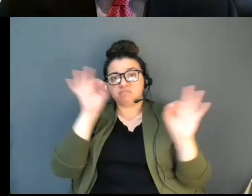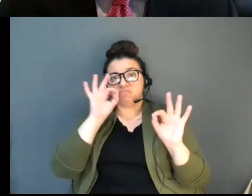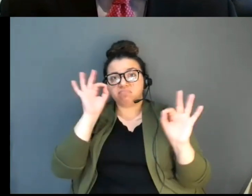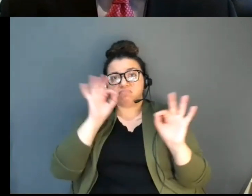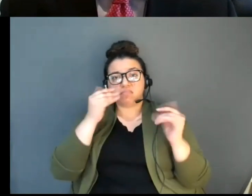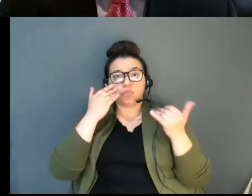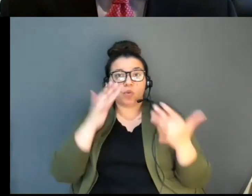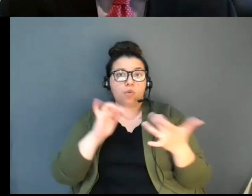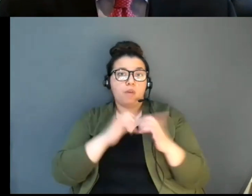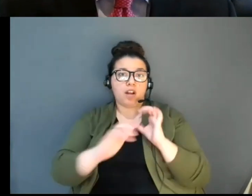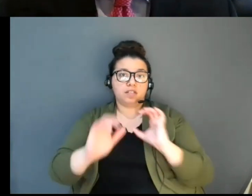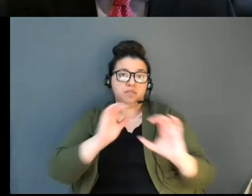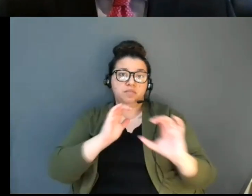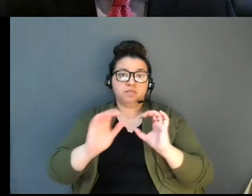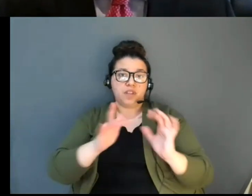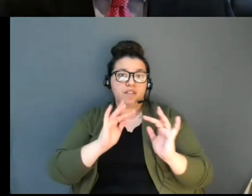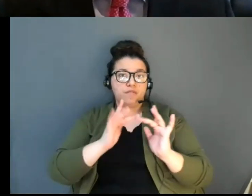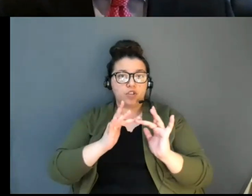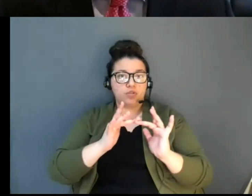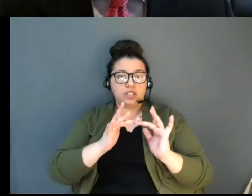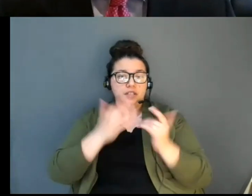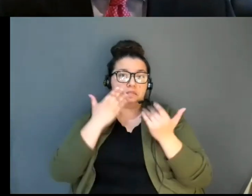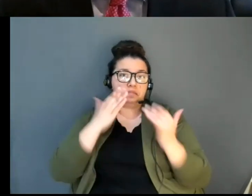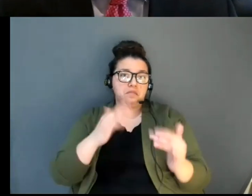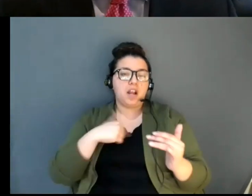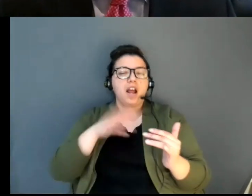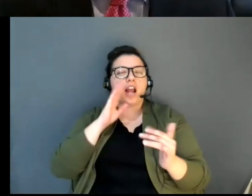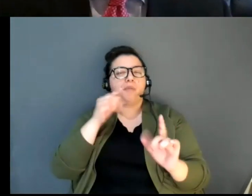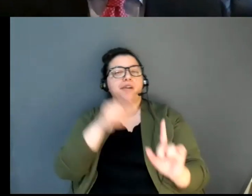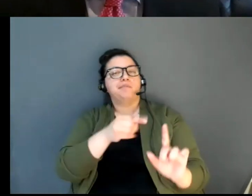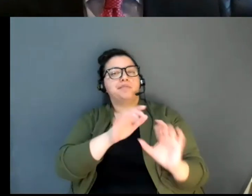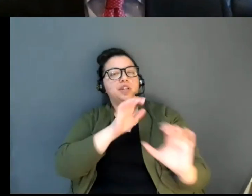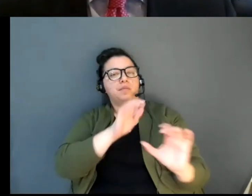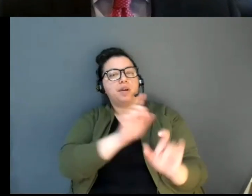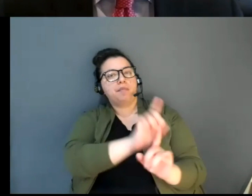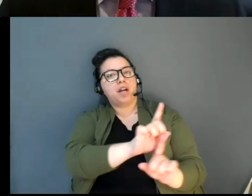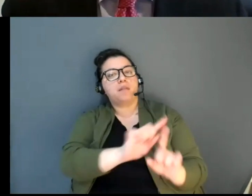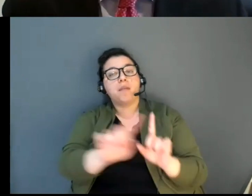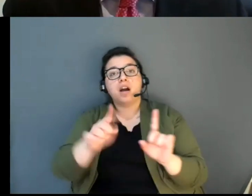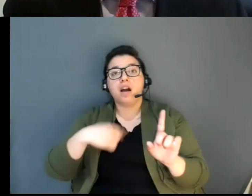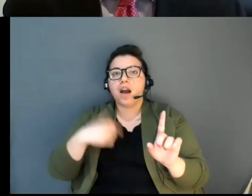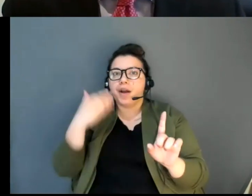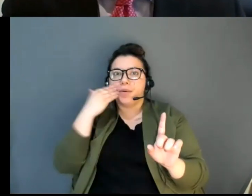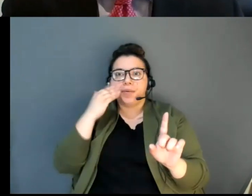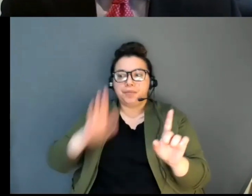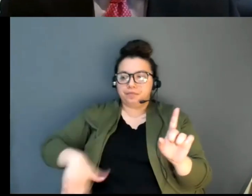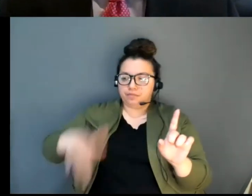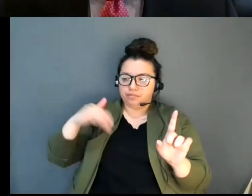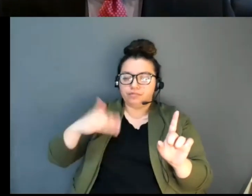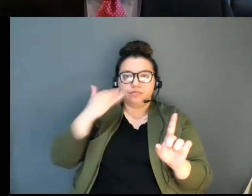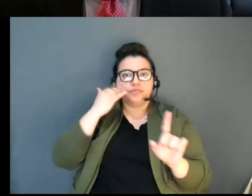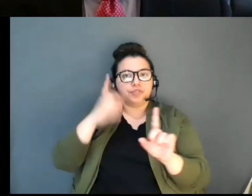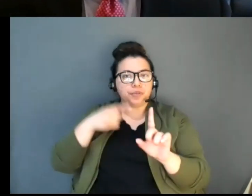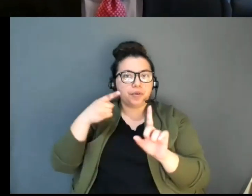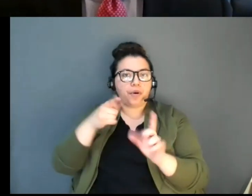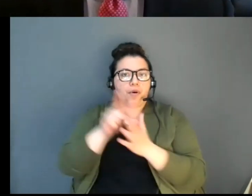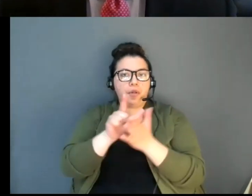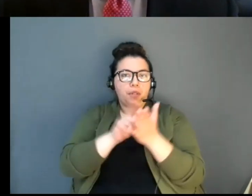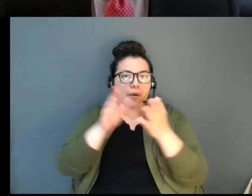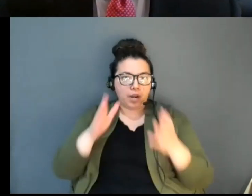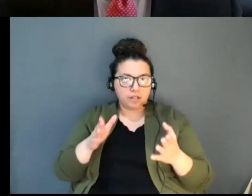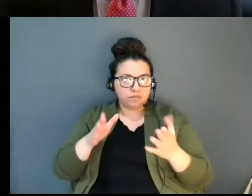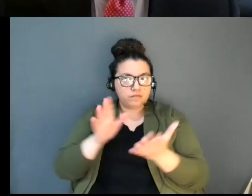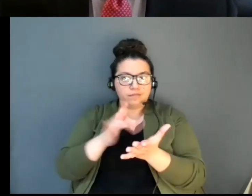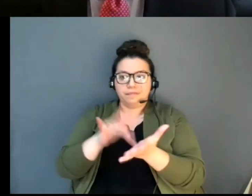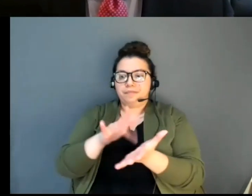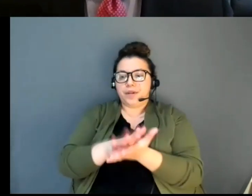communicate virtually. And I'll get to communication in just a second. So Thank you. I know I wanted to be a lawyer for most of my life, since middle school at least. I was